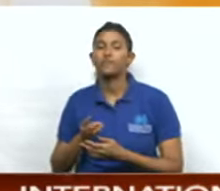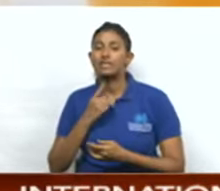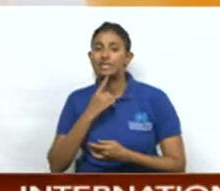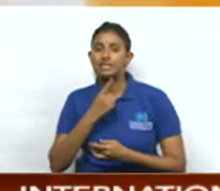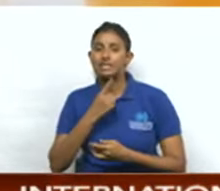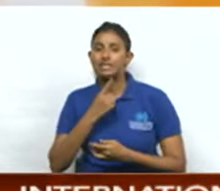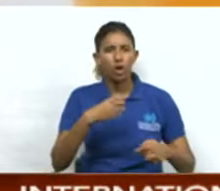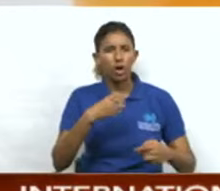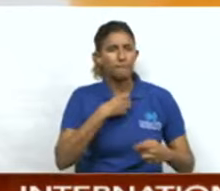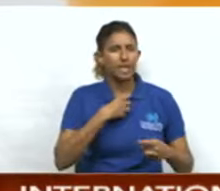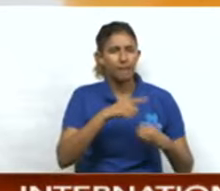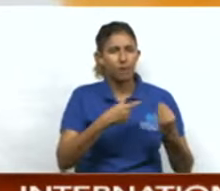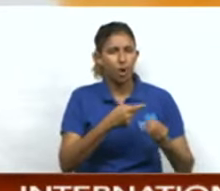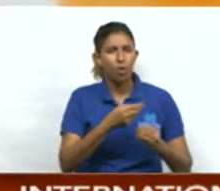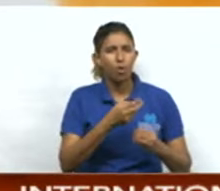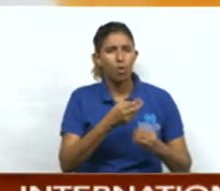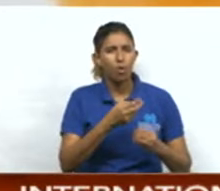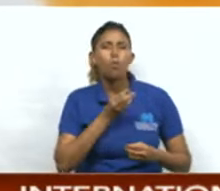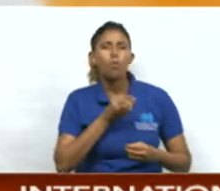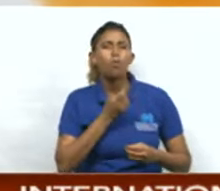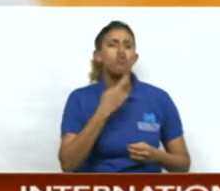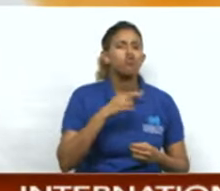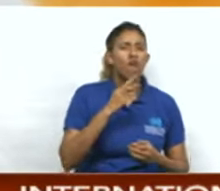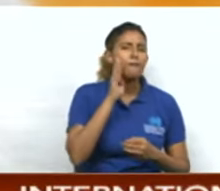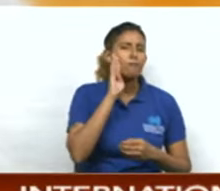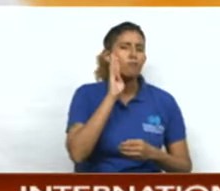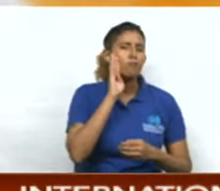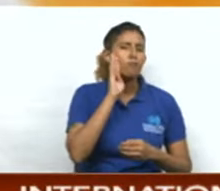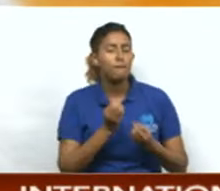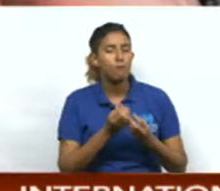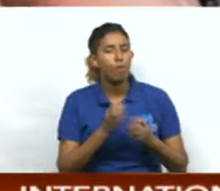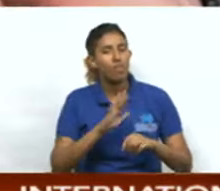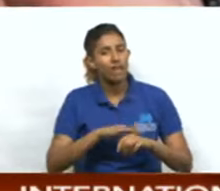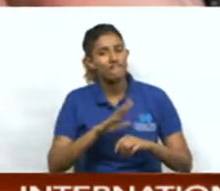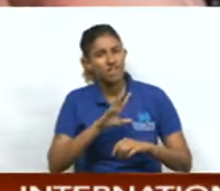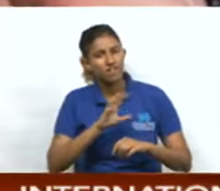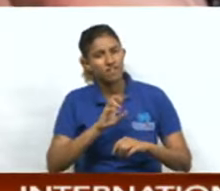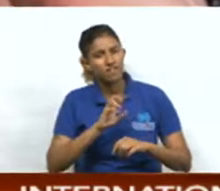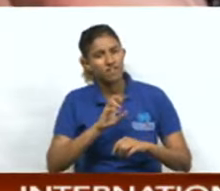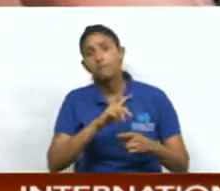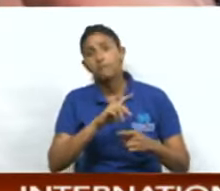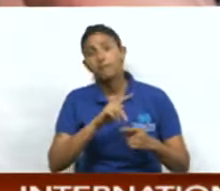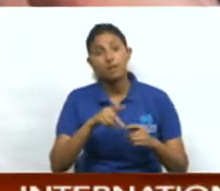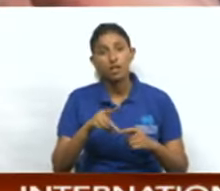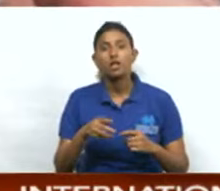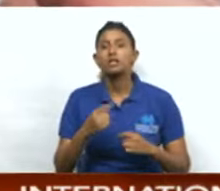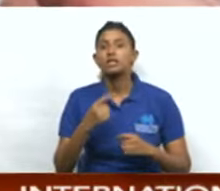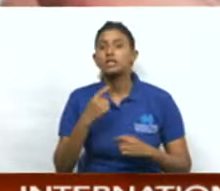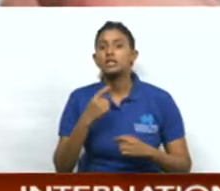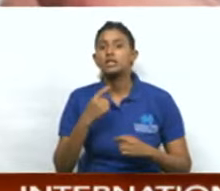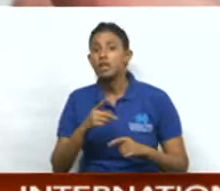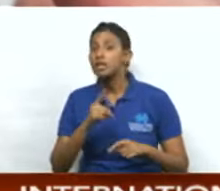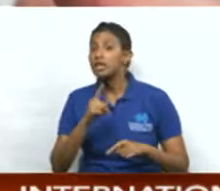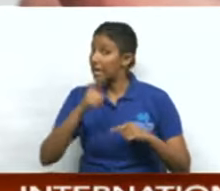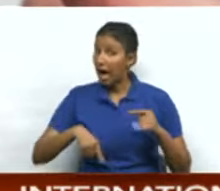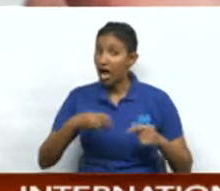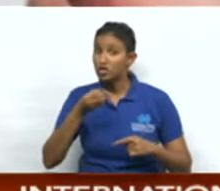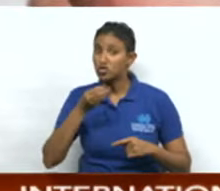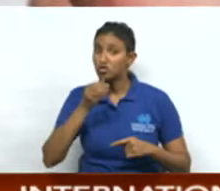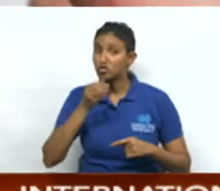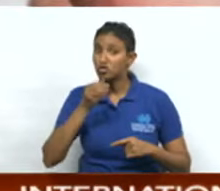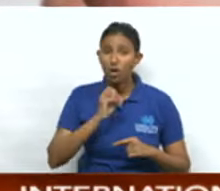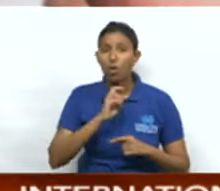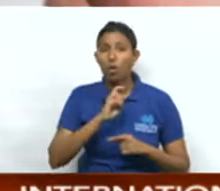said that while the water should not be ingested or used for cooking, it is safe to use for showering and cleaning.